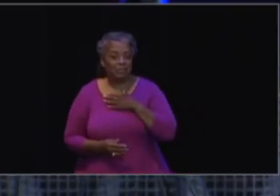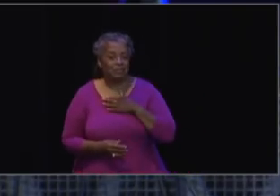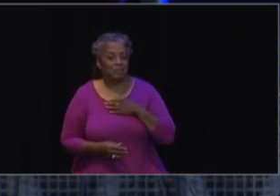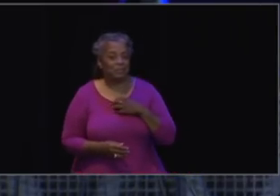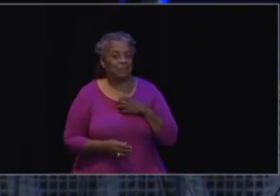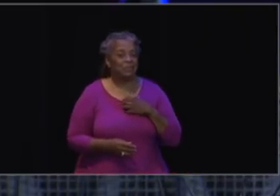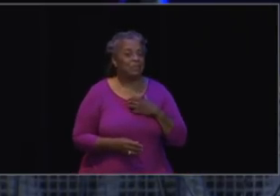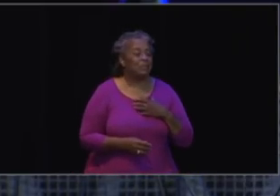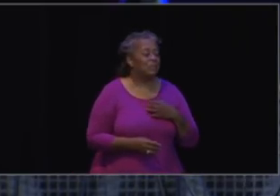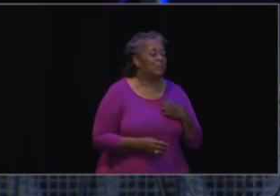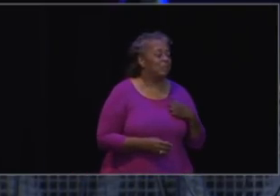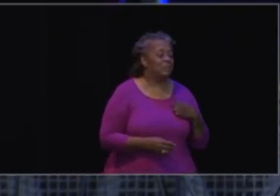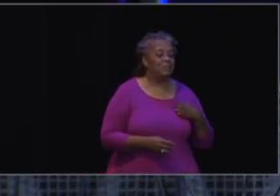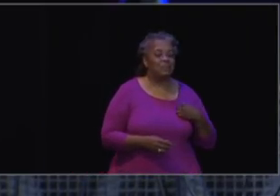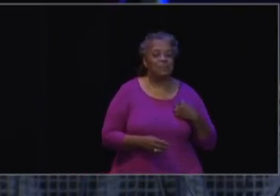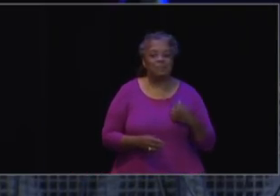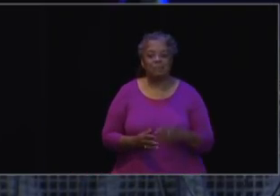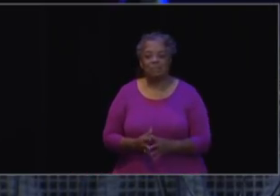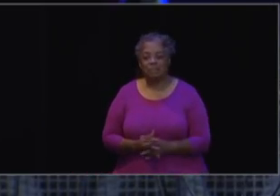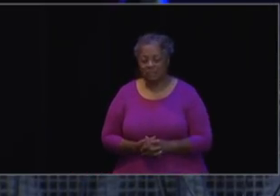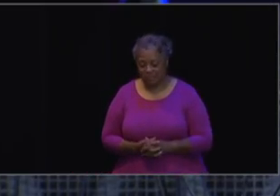Dow, dow,